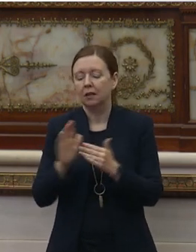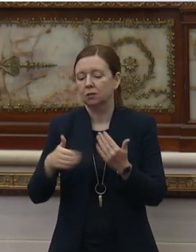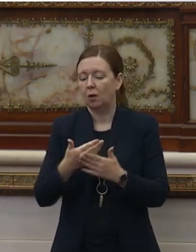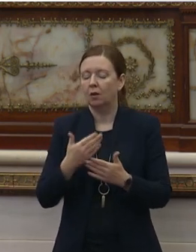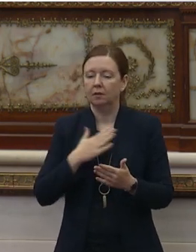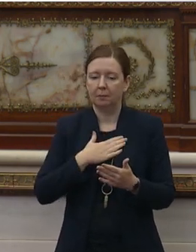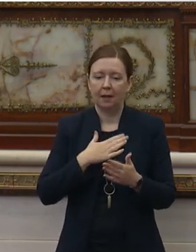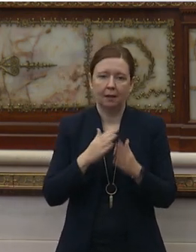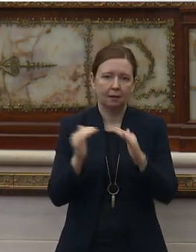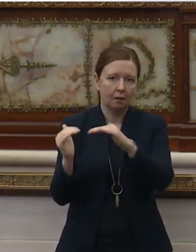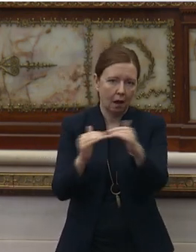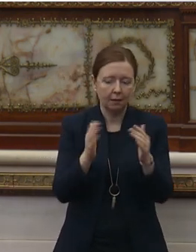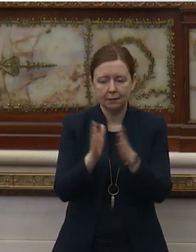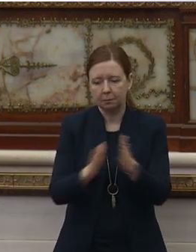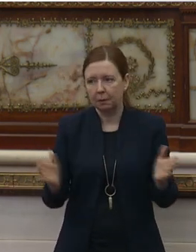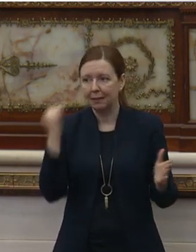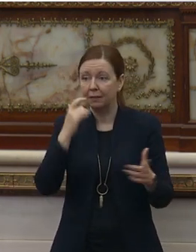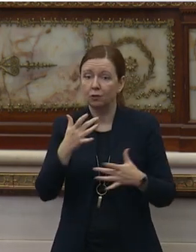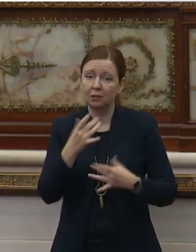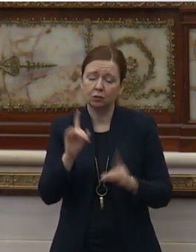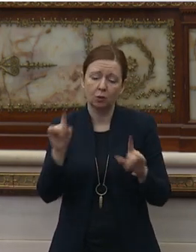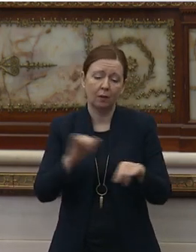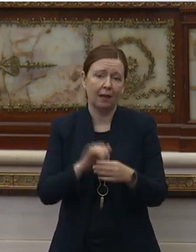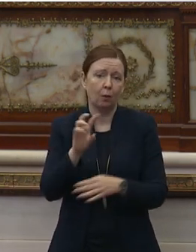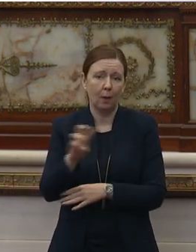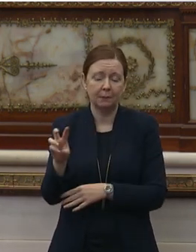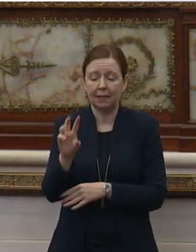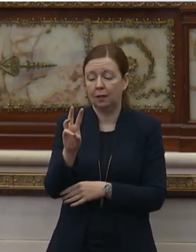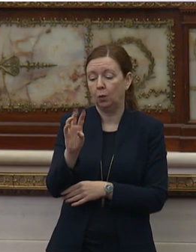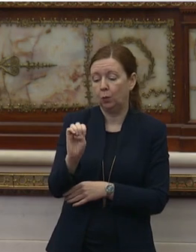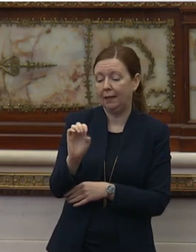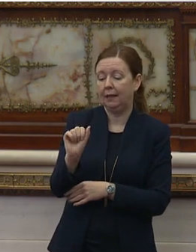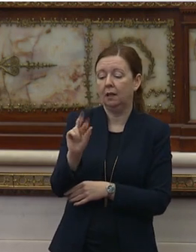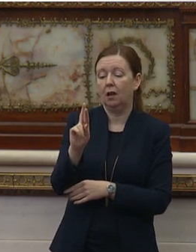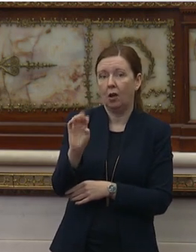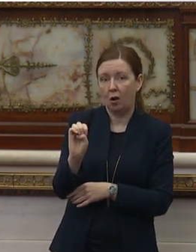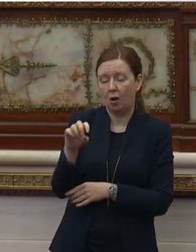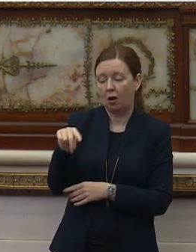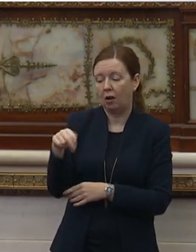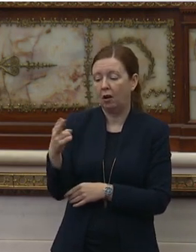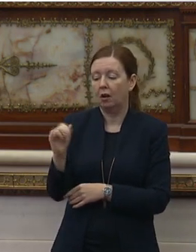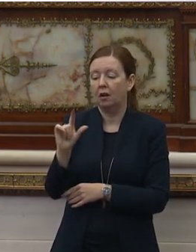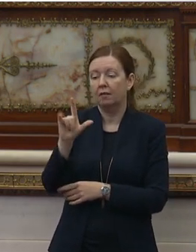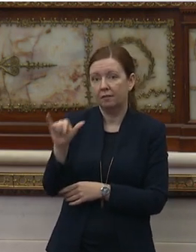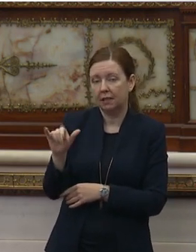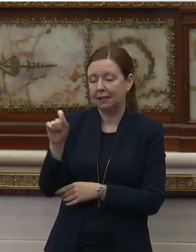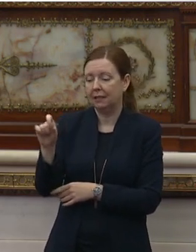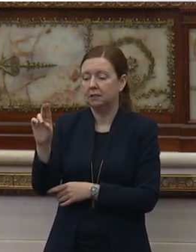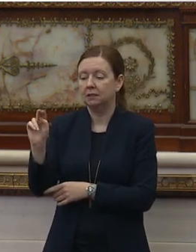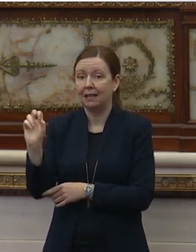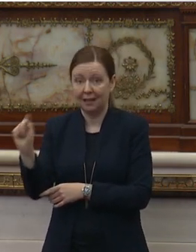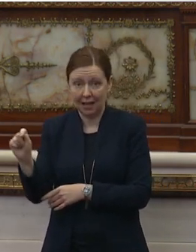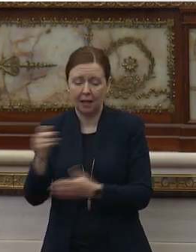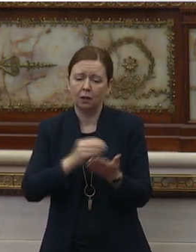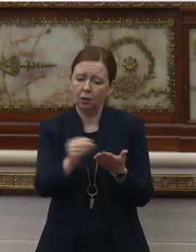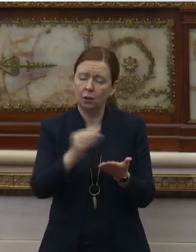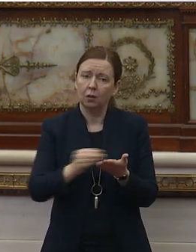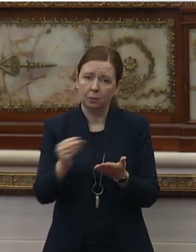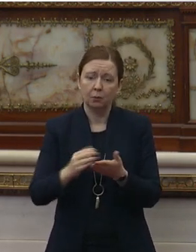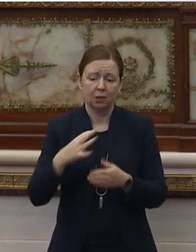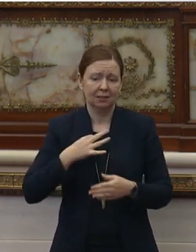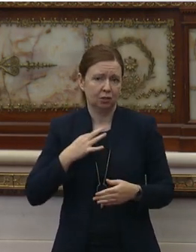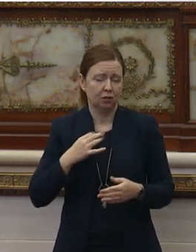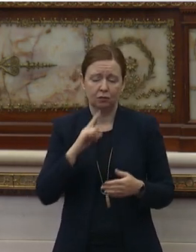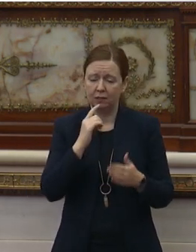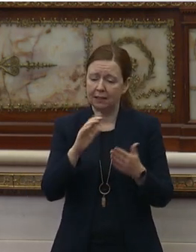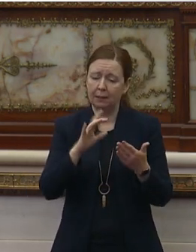and the public, if you're interested, go to that website, wearephilly.net. Purchase a t-shirt, help support the efforts. It really, really benefits